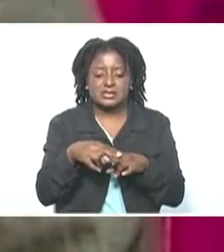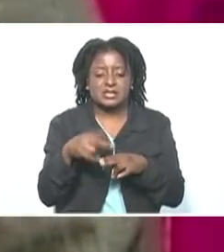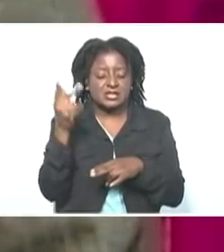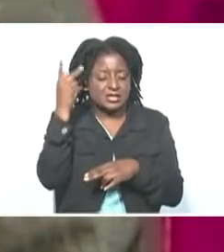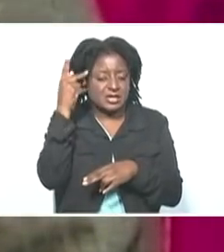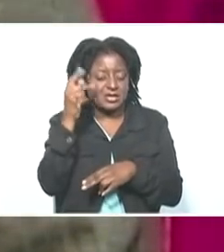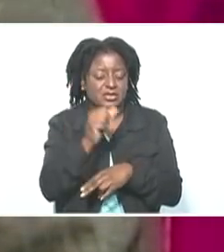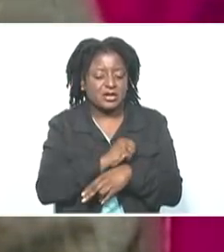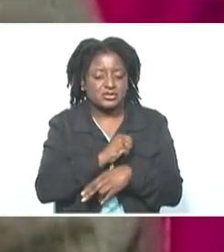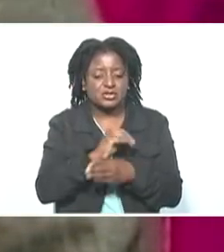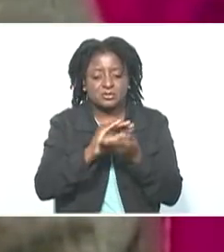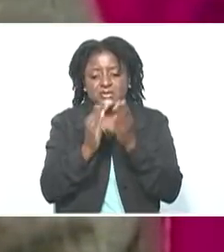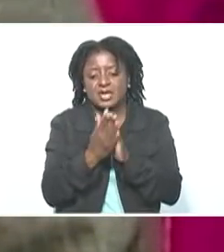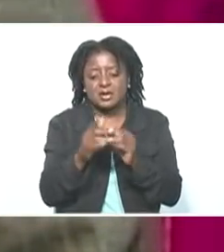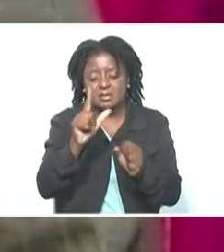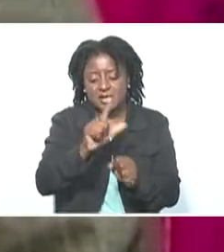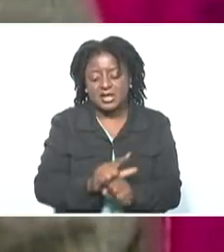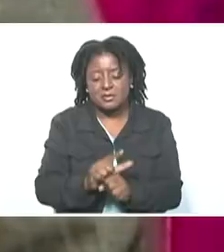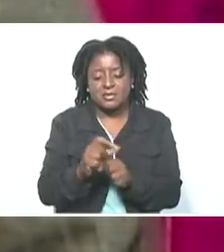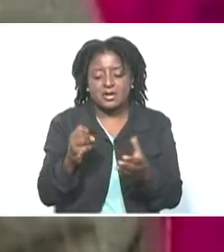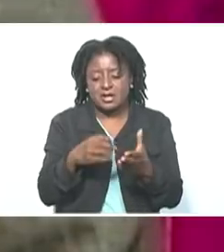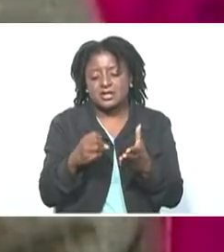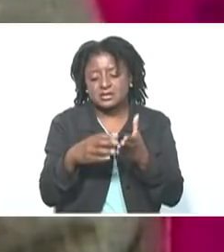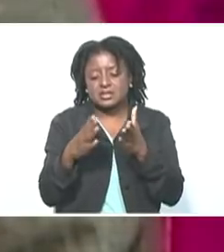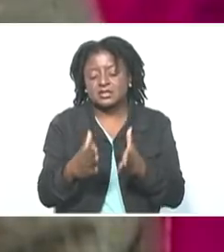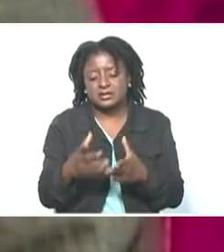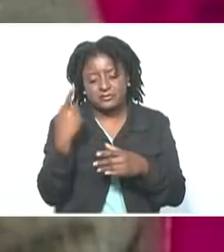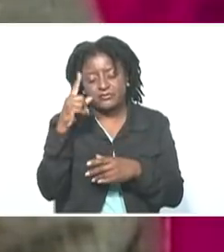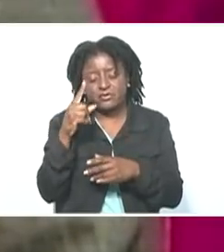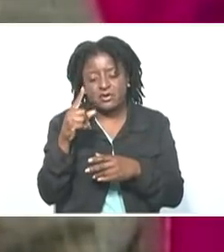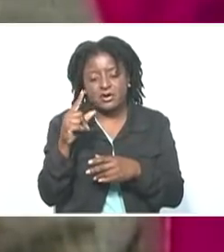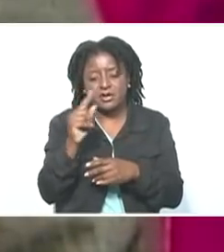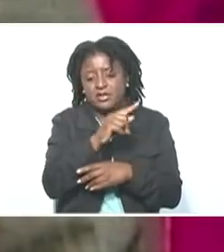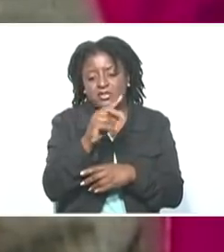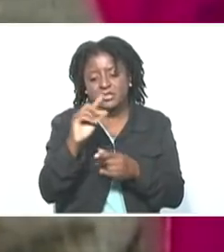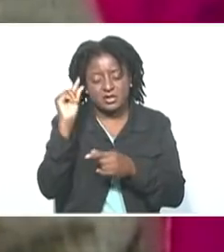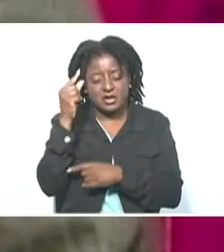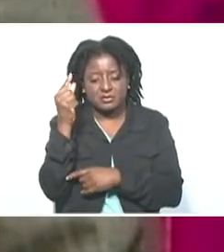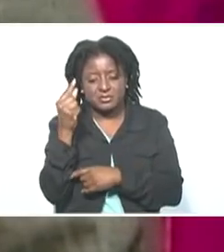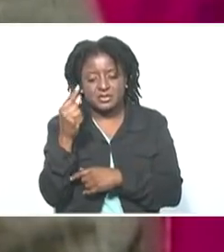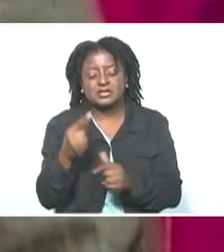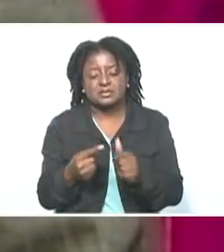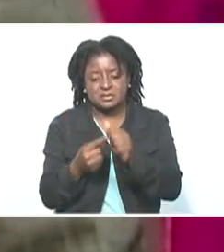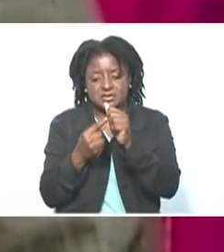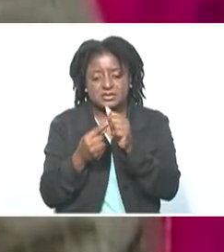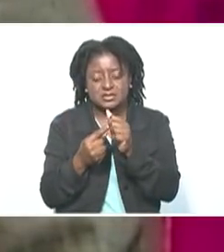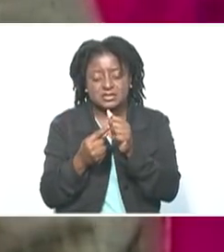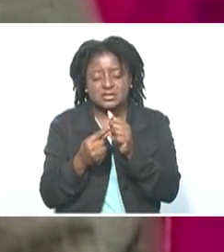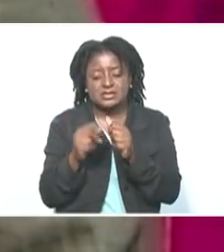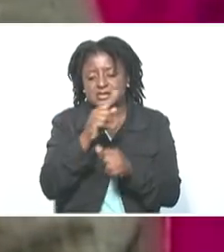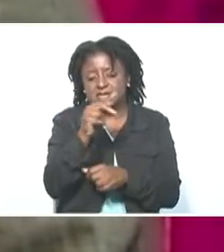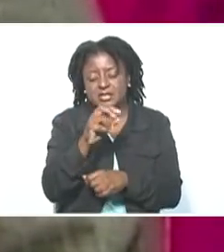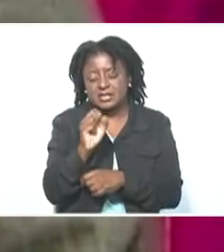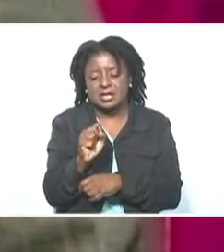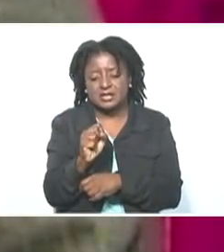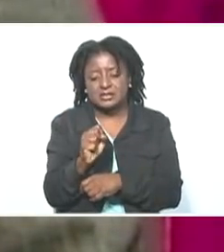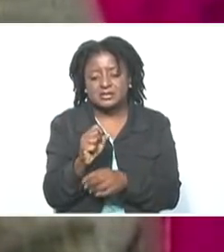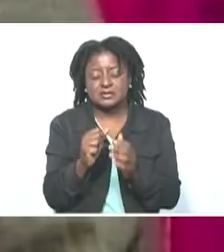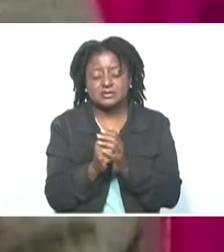became a labor consultant for the government, most notably ZNS. What was that like, changing